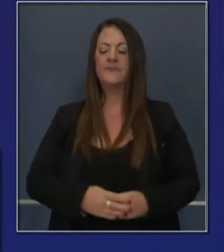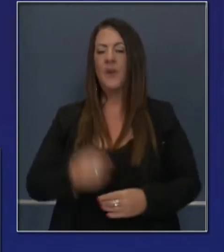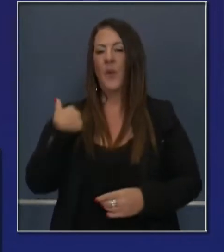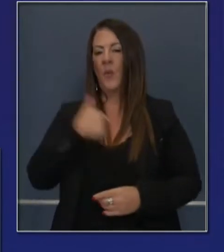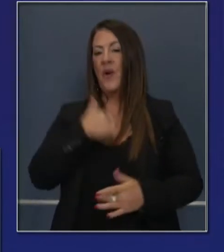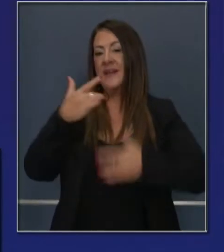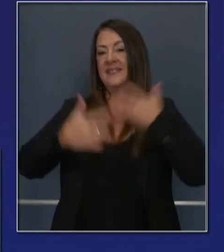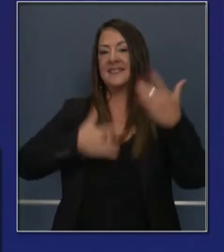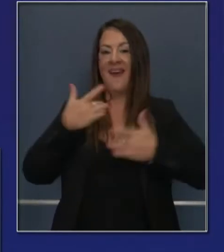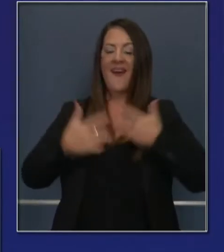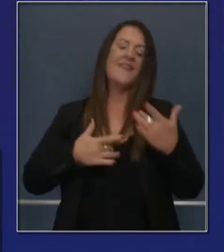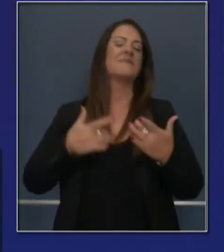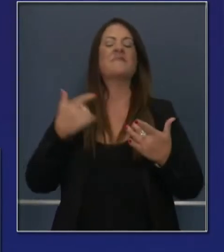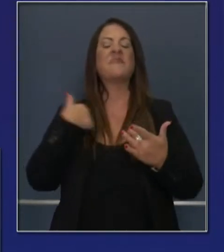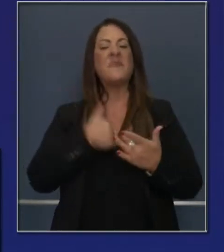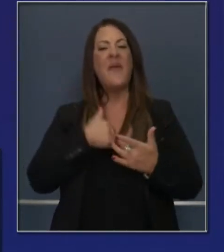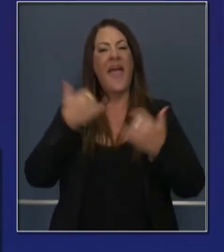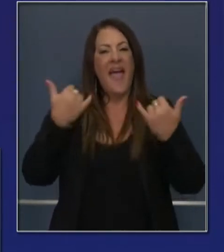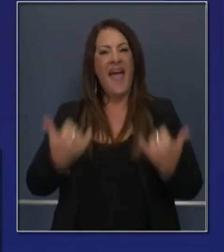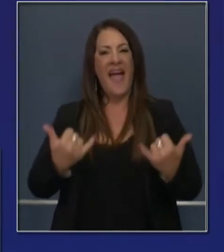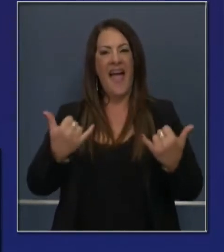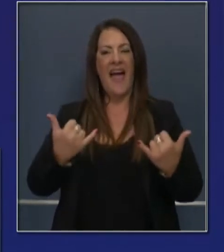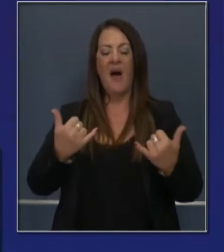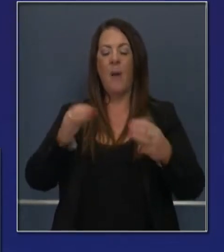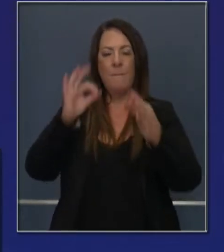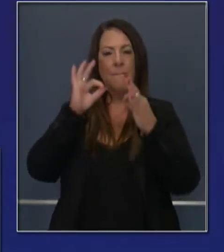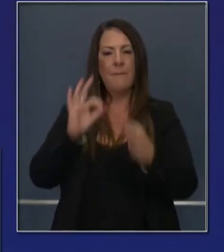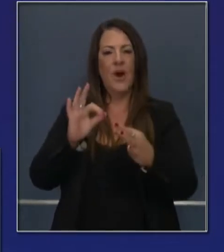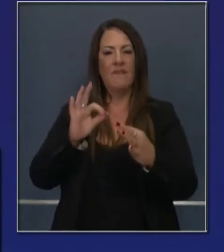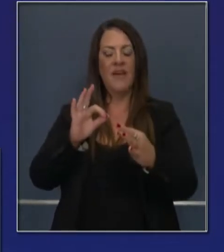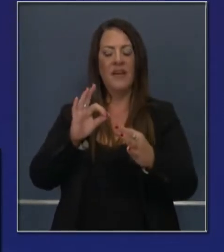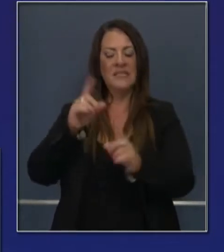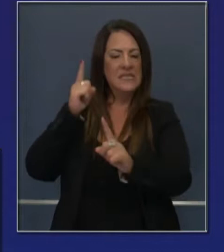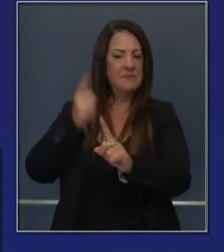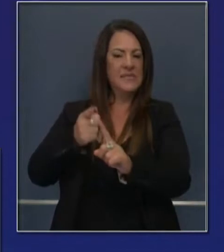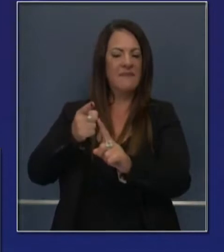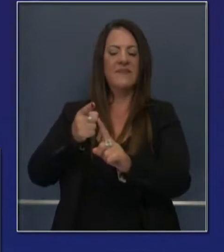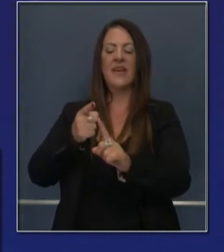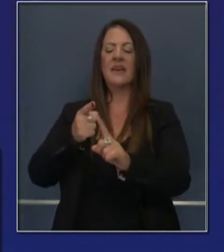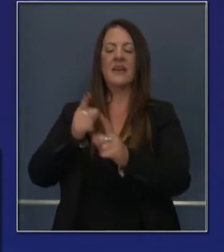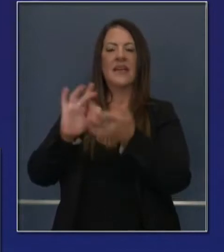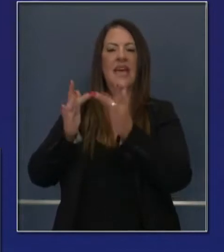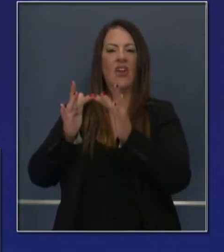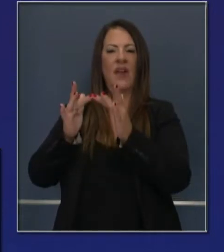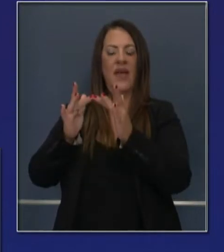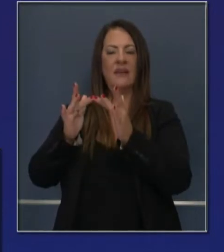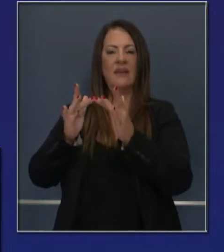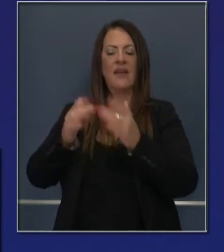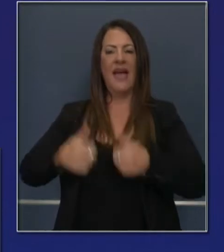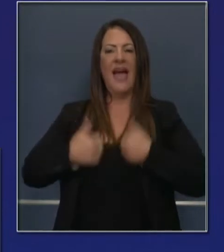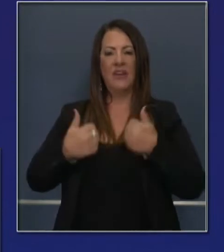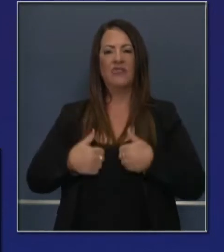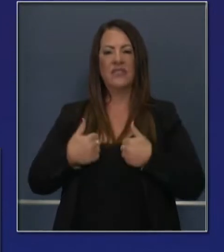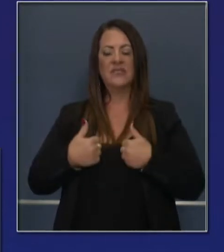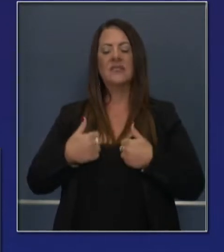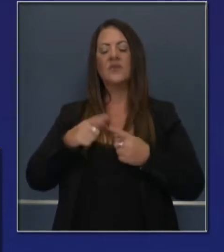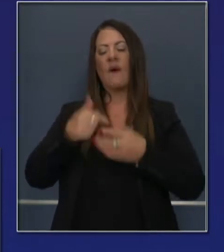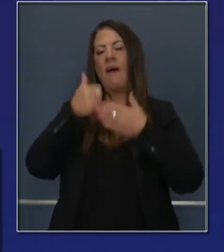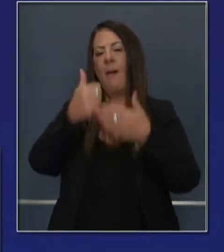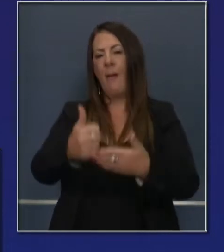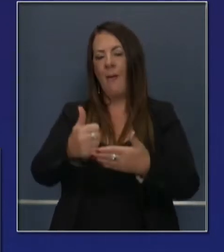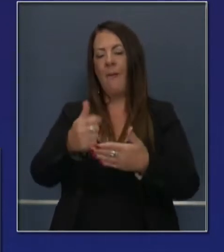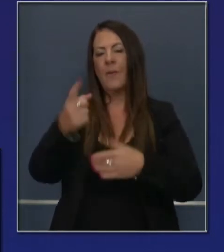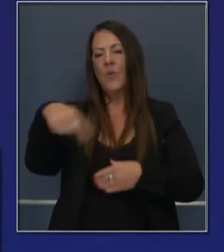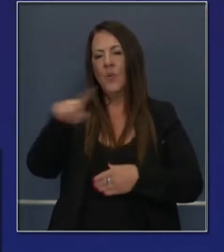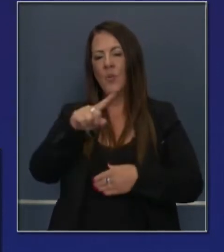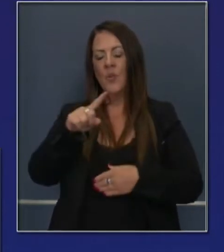to launch this one dedicated site to help educate and provide the resources that